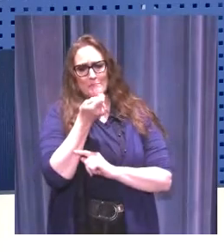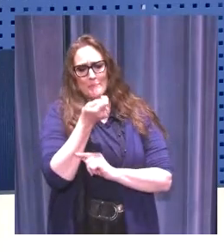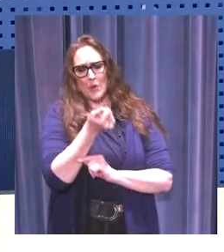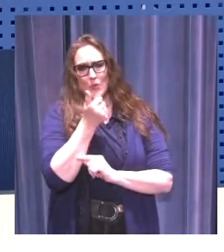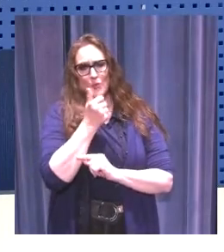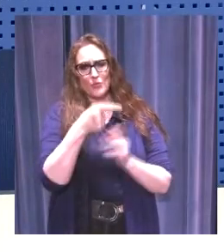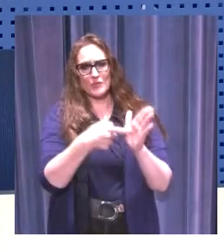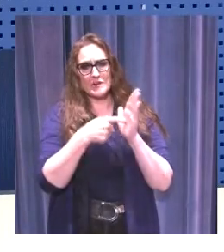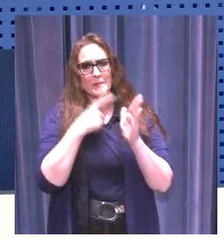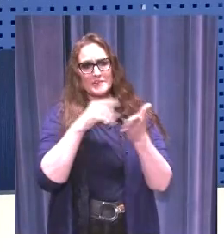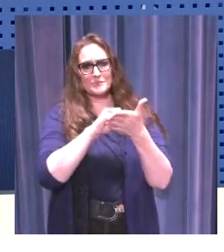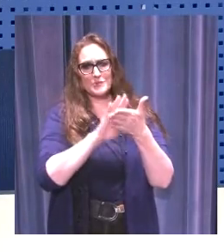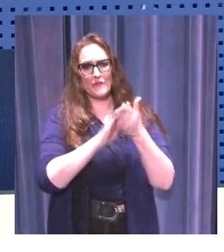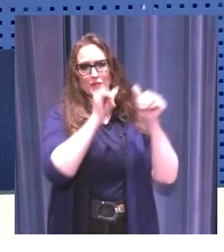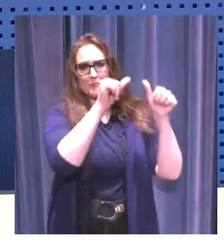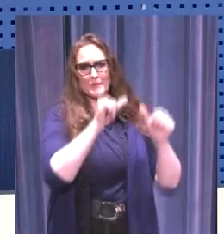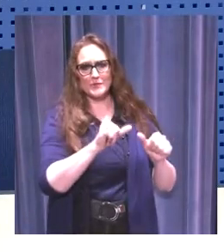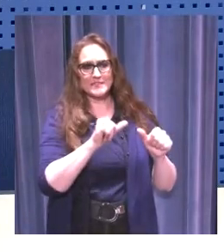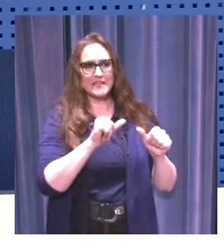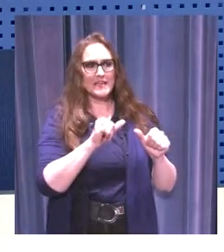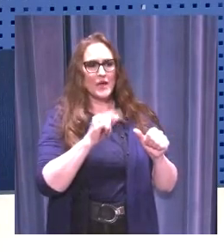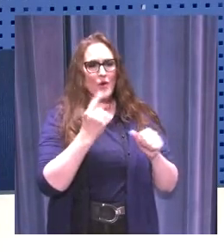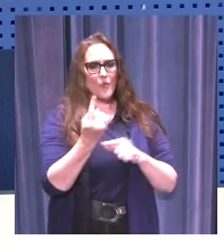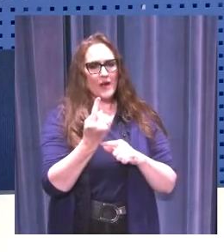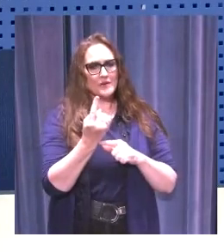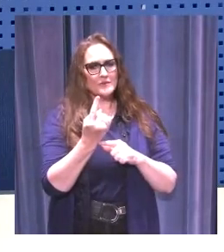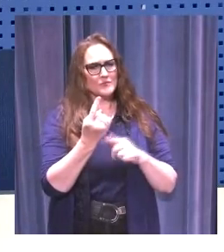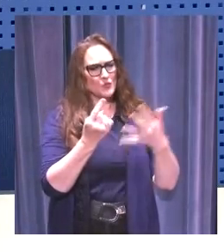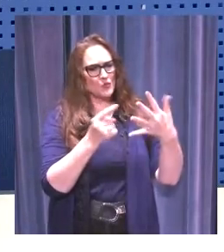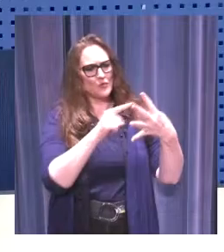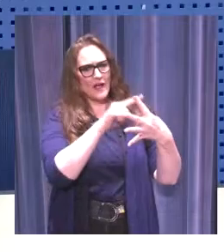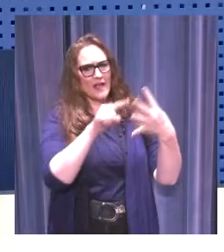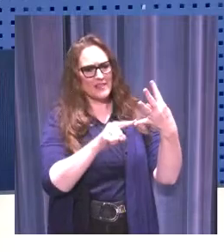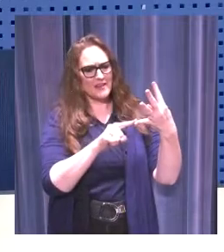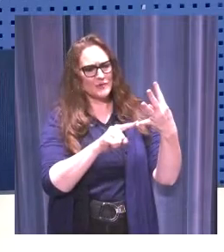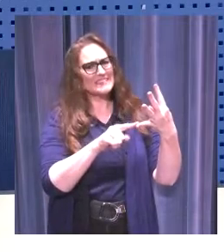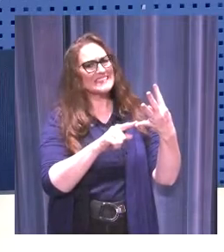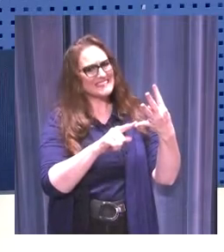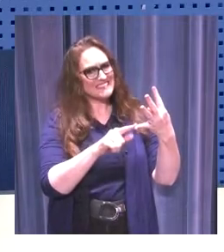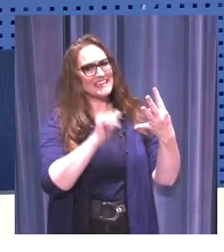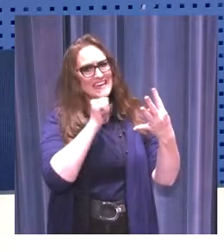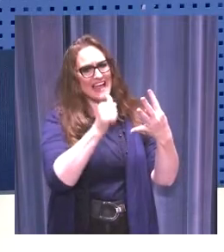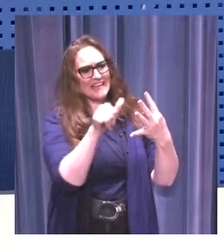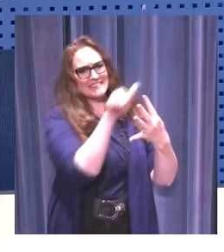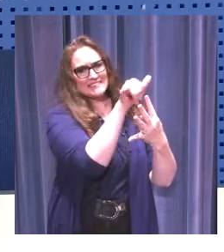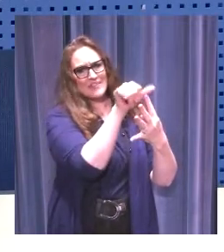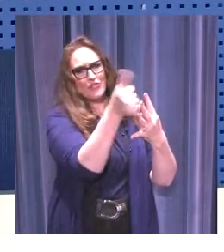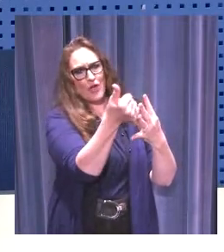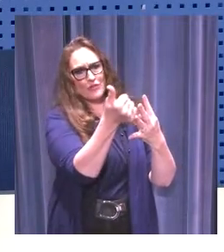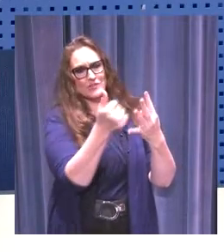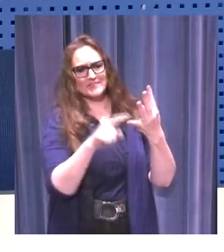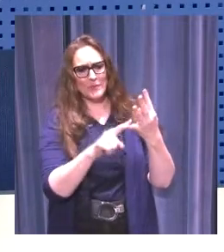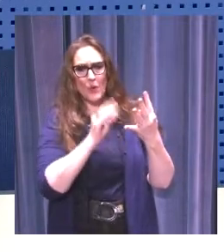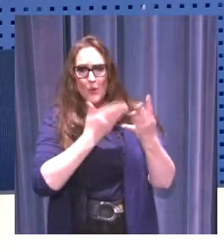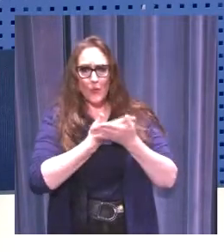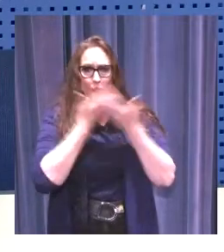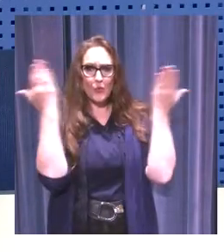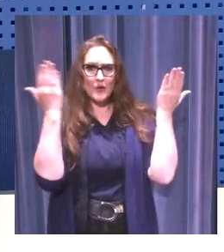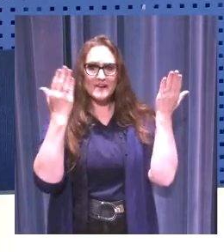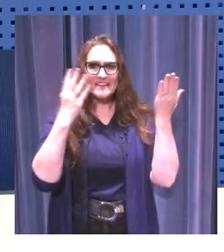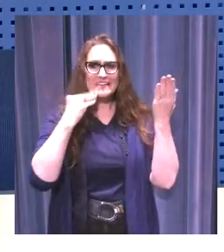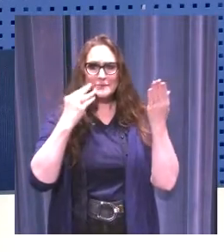posting, one of them was distinctly not like the others, given her complete lack of experience in any academic